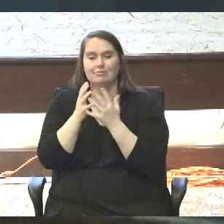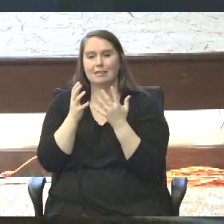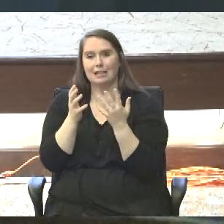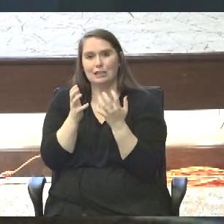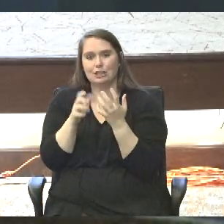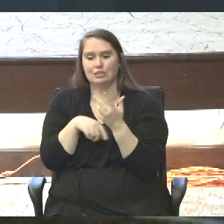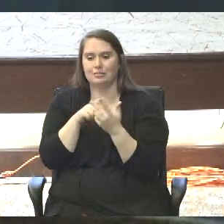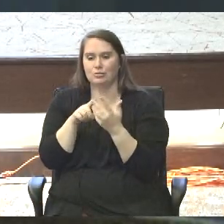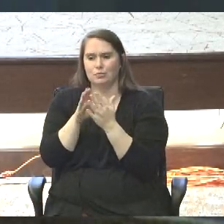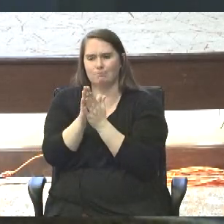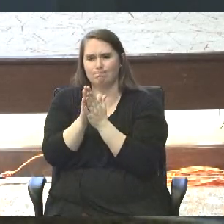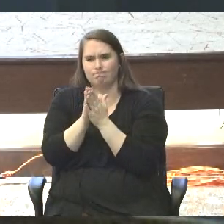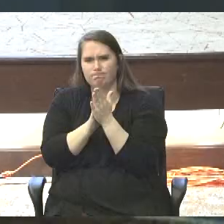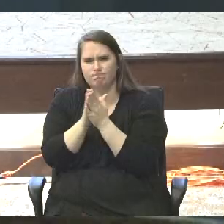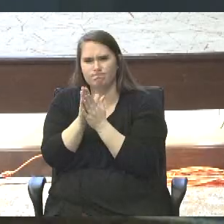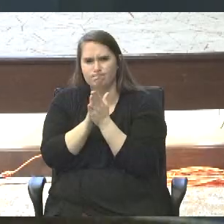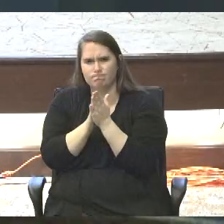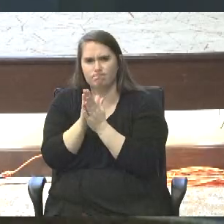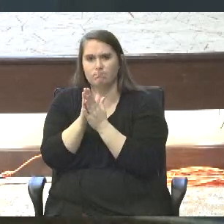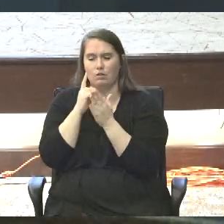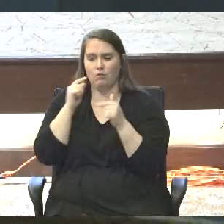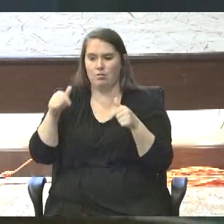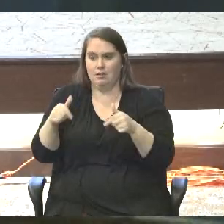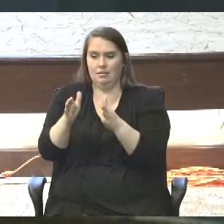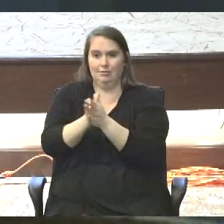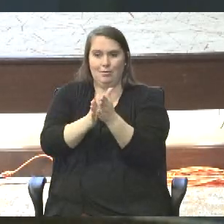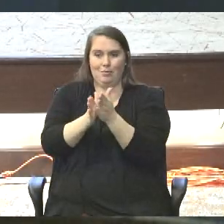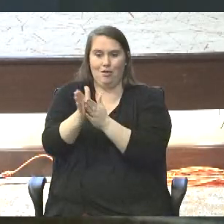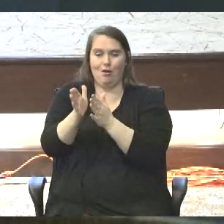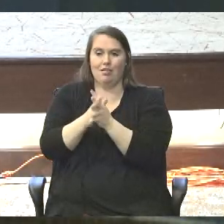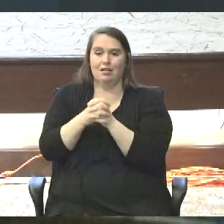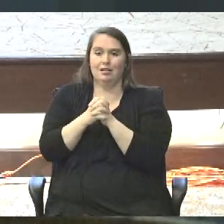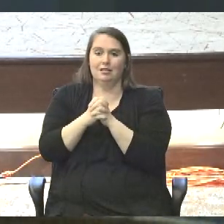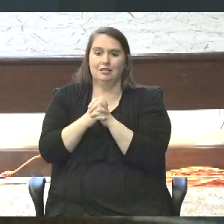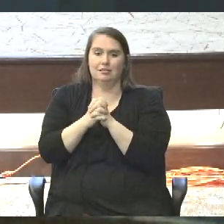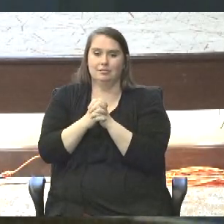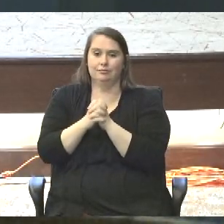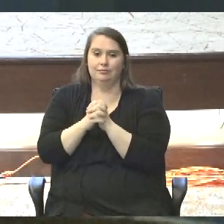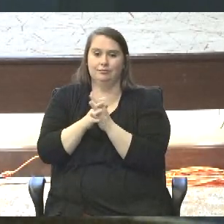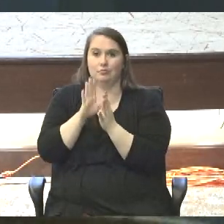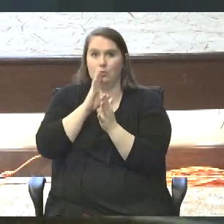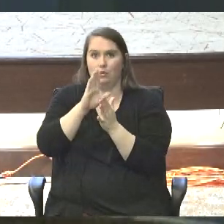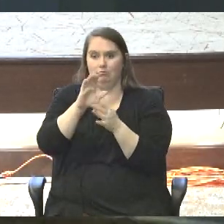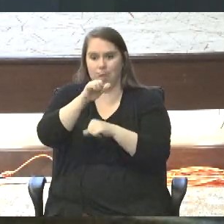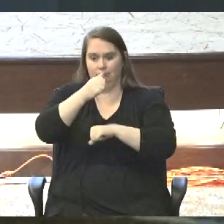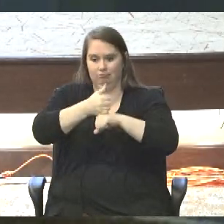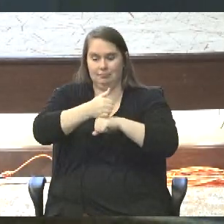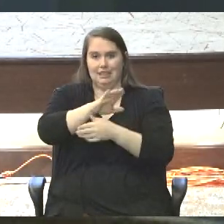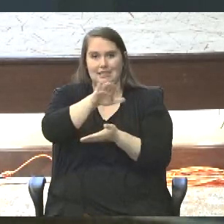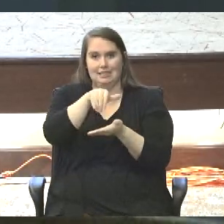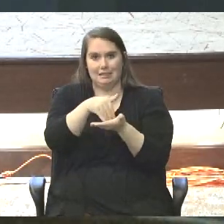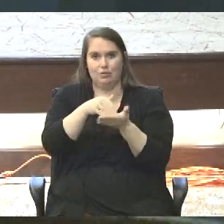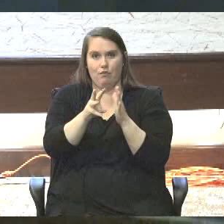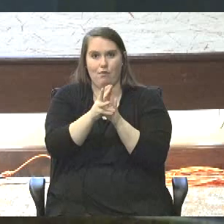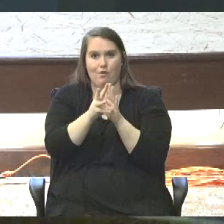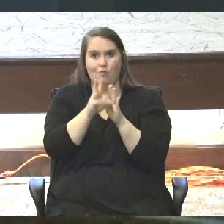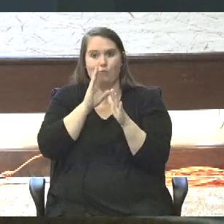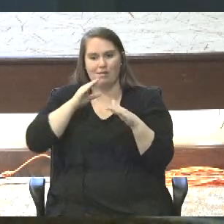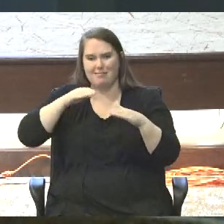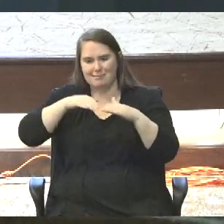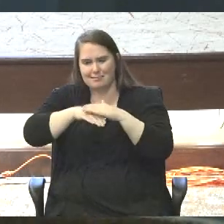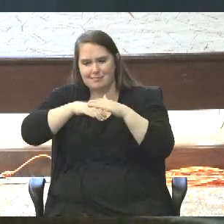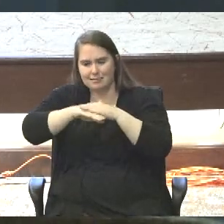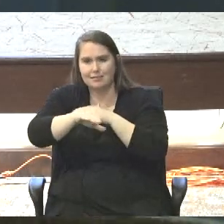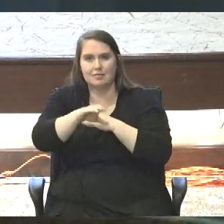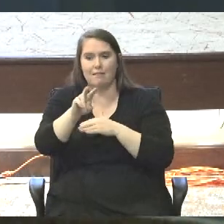park. It's going to be a jewel in the center of Waco that's accessible. Valley